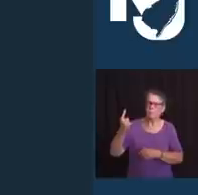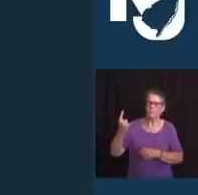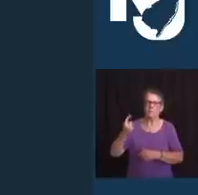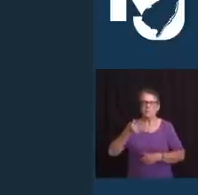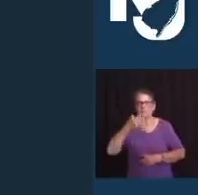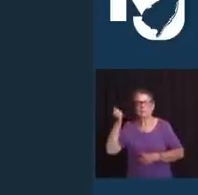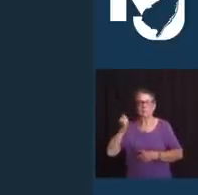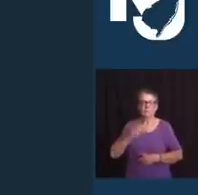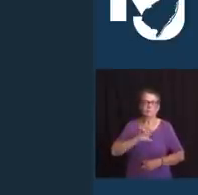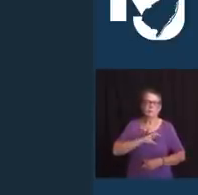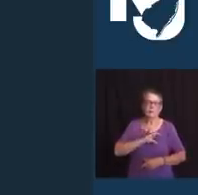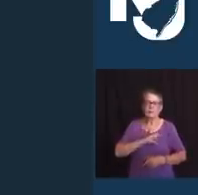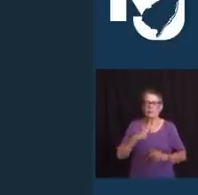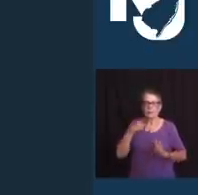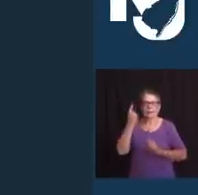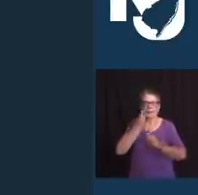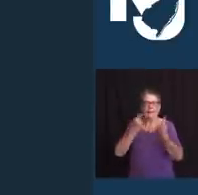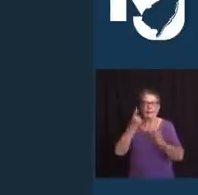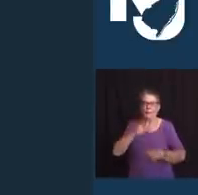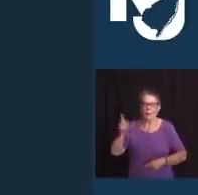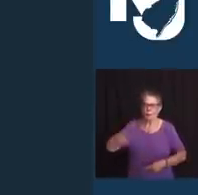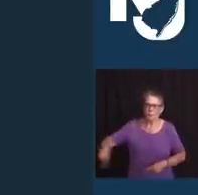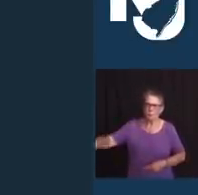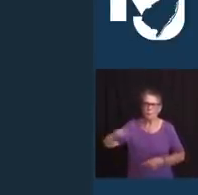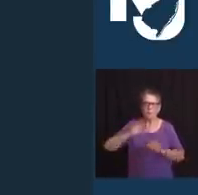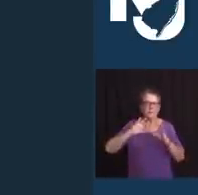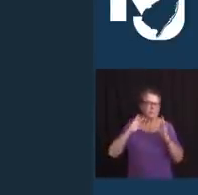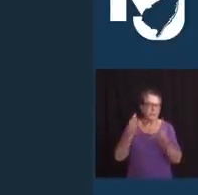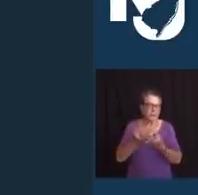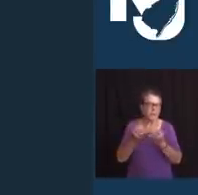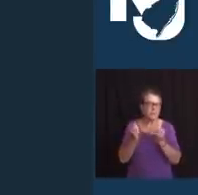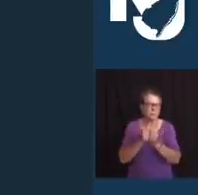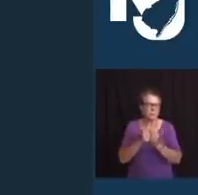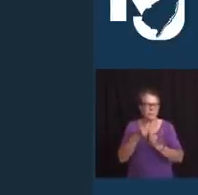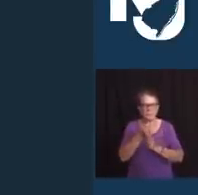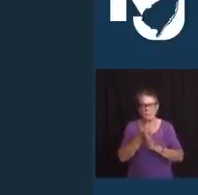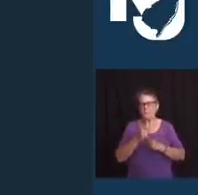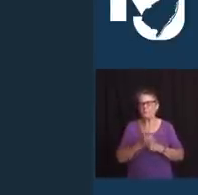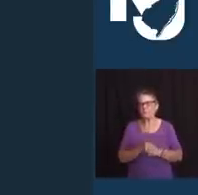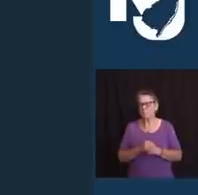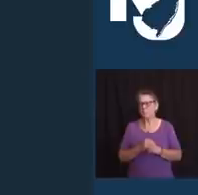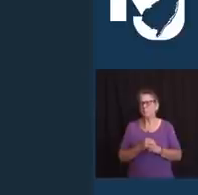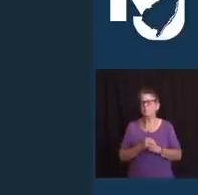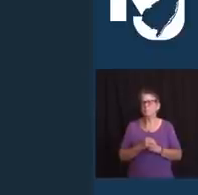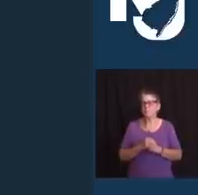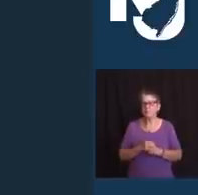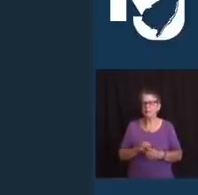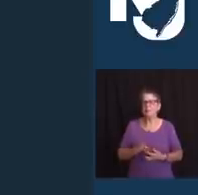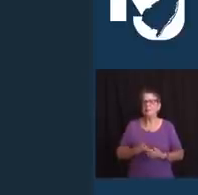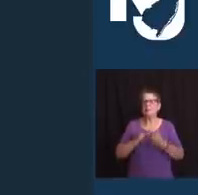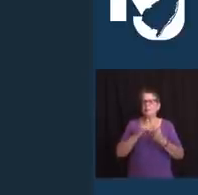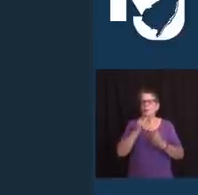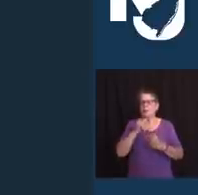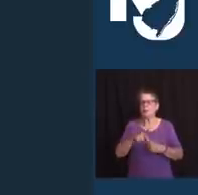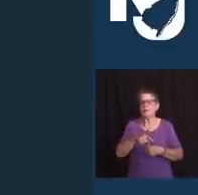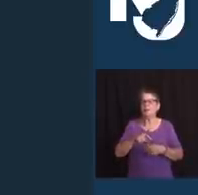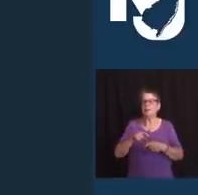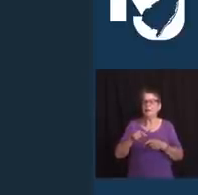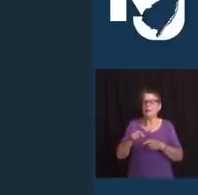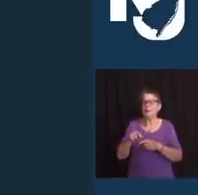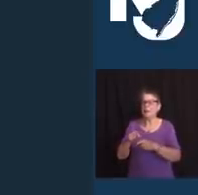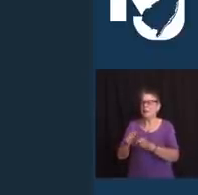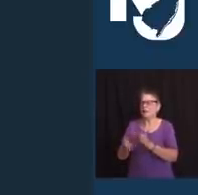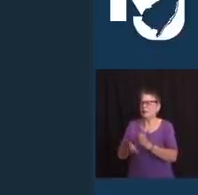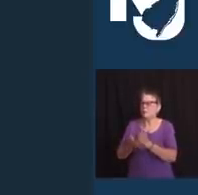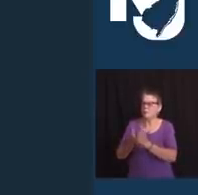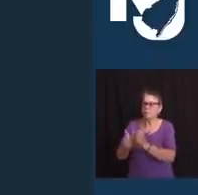served alongside Lieutenant Rizukis, and especially the troopers he mentored and who learned from him. May he rest in peace, and may